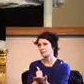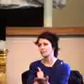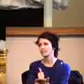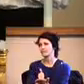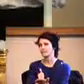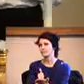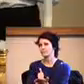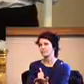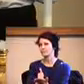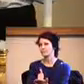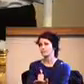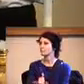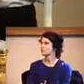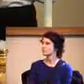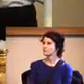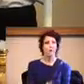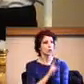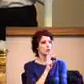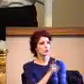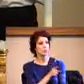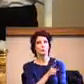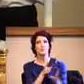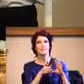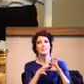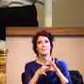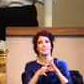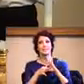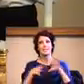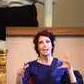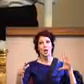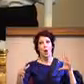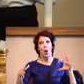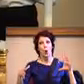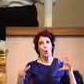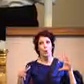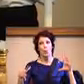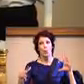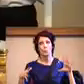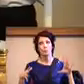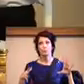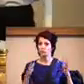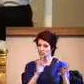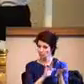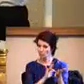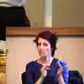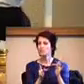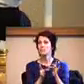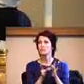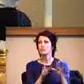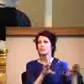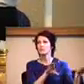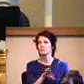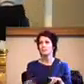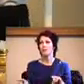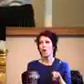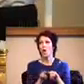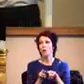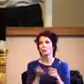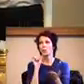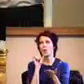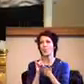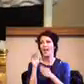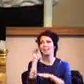amen and indeed letting go is what Jesus had to do that night he had to